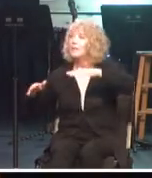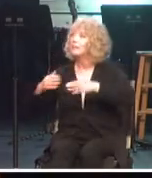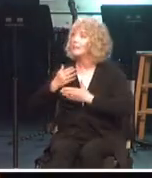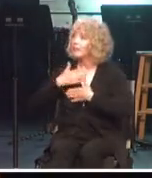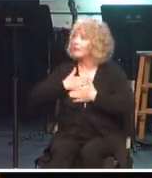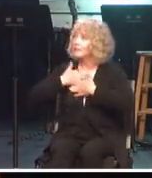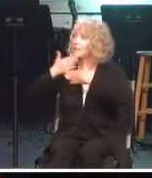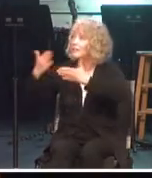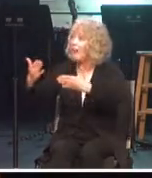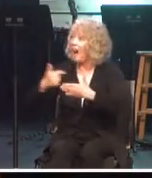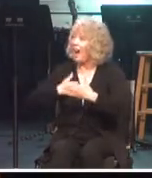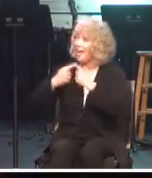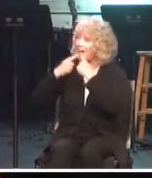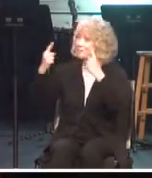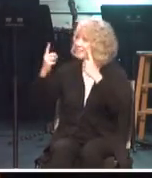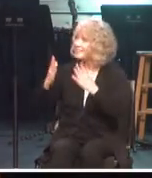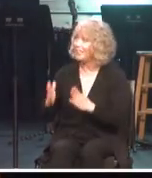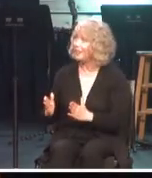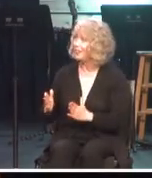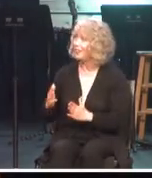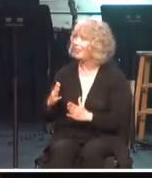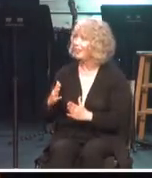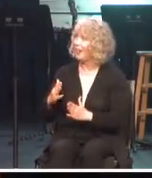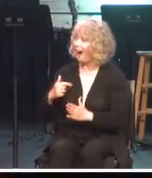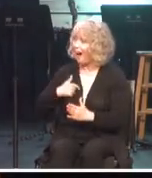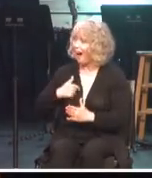Acknowledging your sinfulness before him,